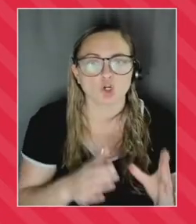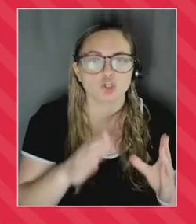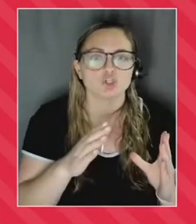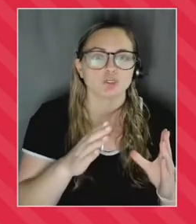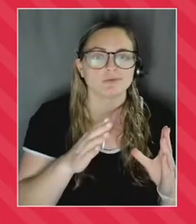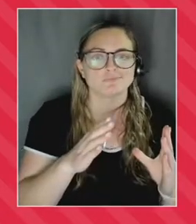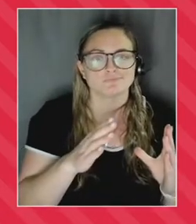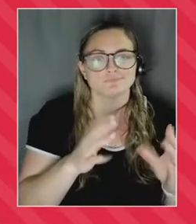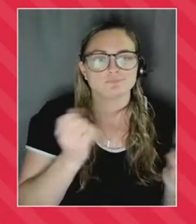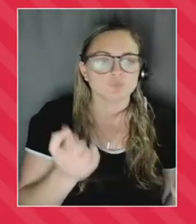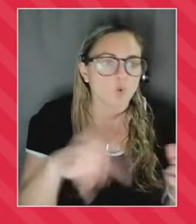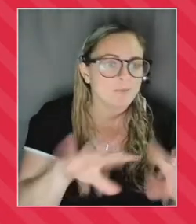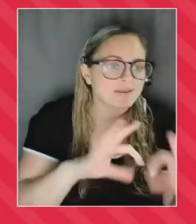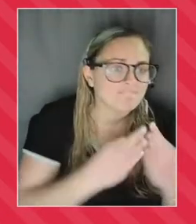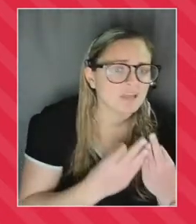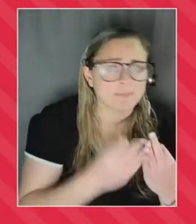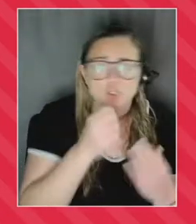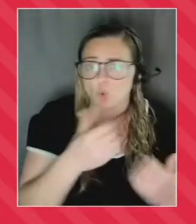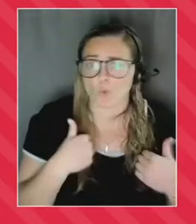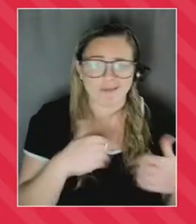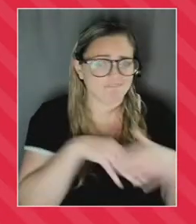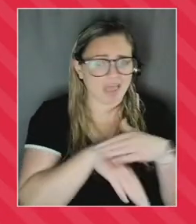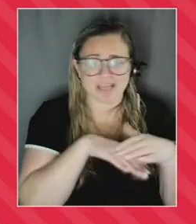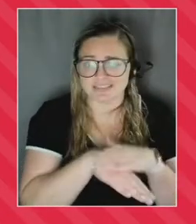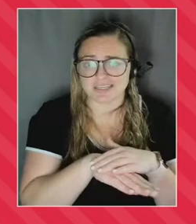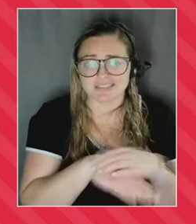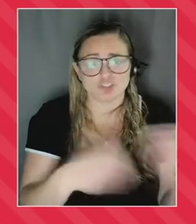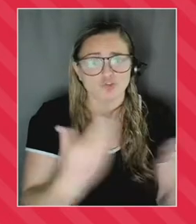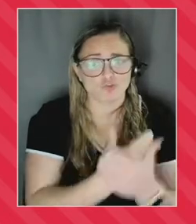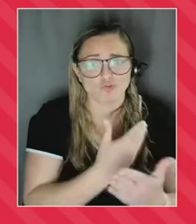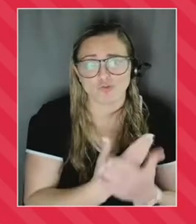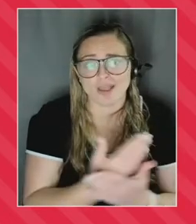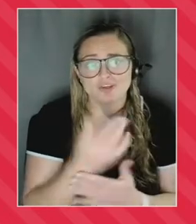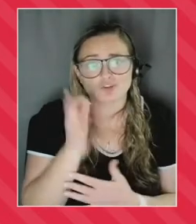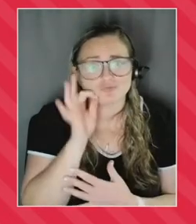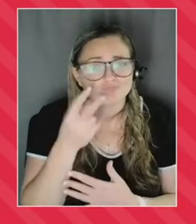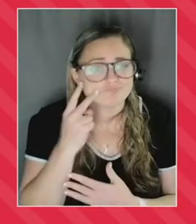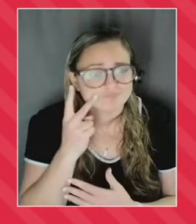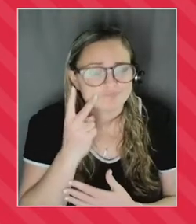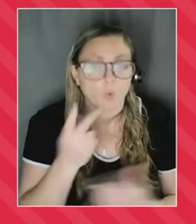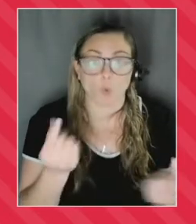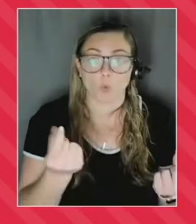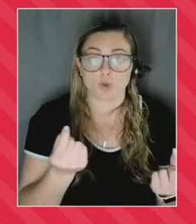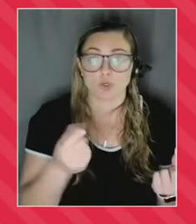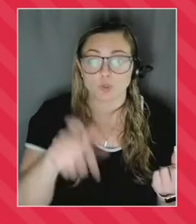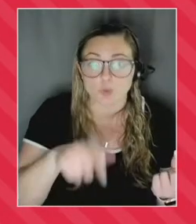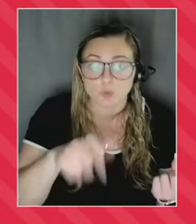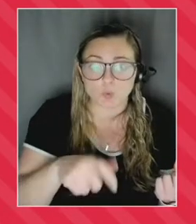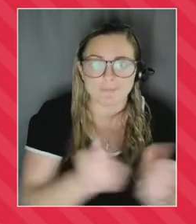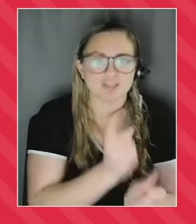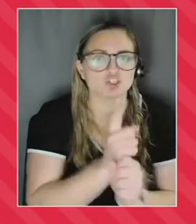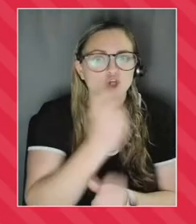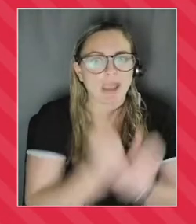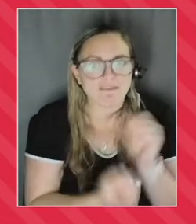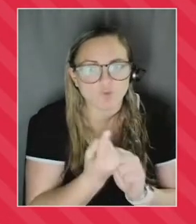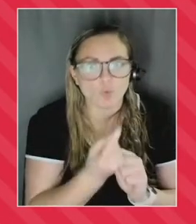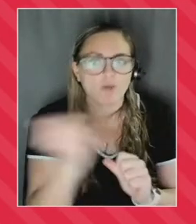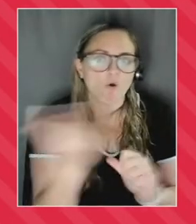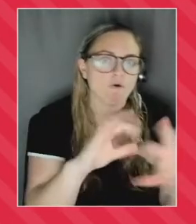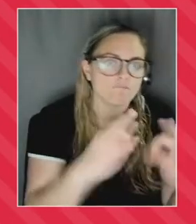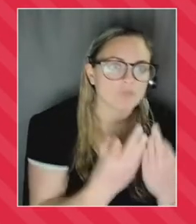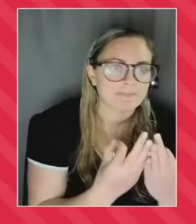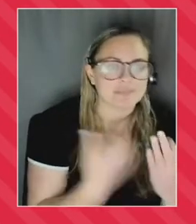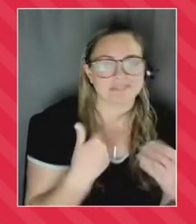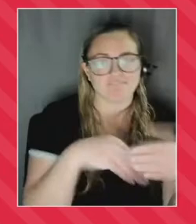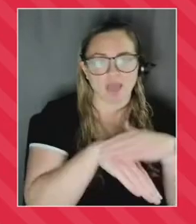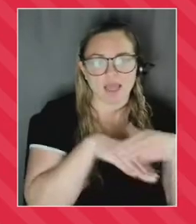many families don't have access to fresh produce. Ultimately, what we need to do is make sure that everybody, every family, all kids have access